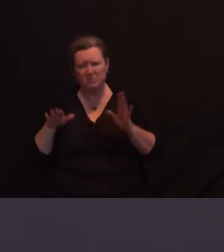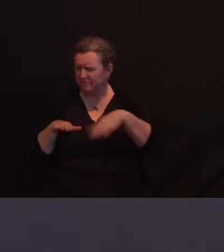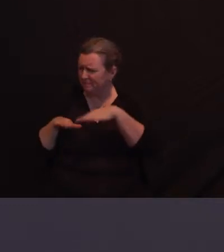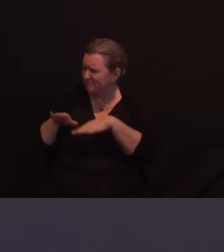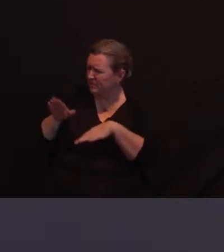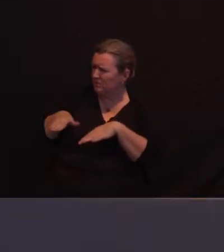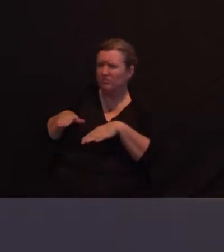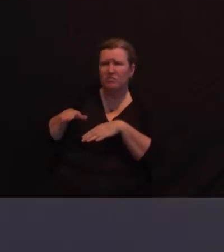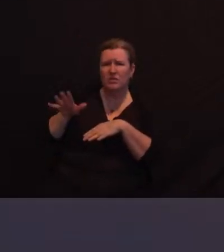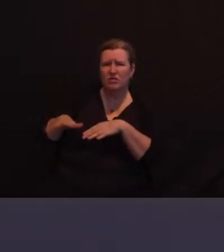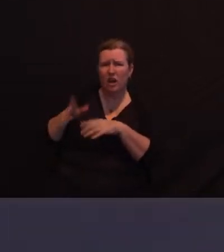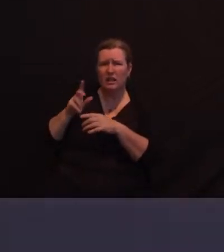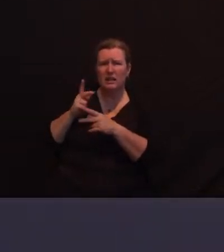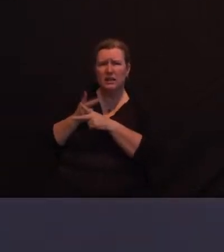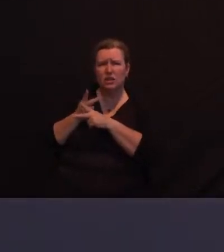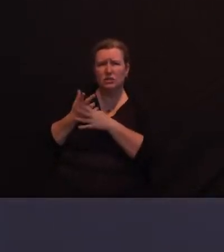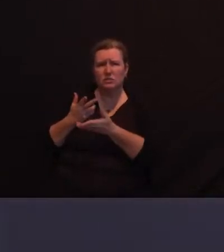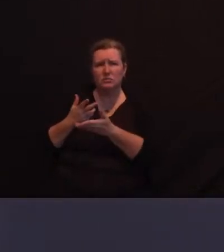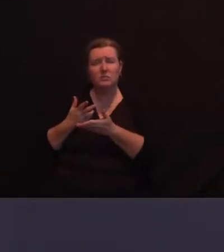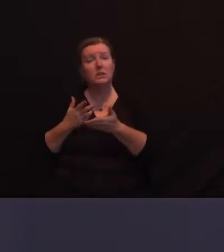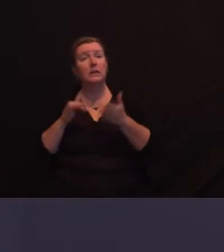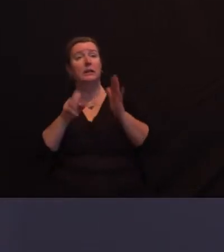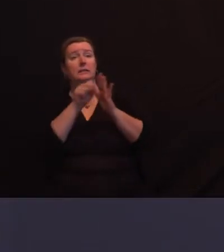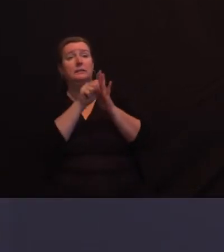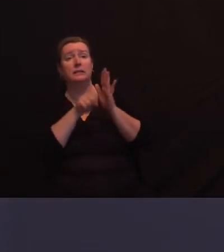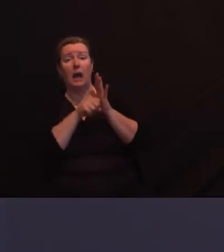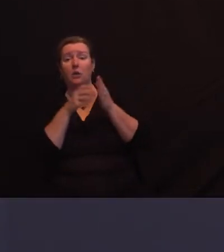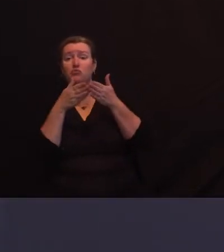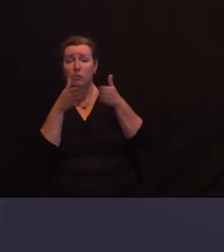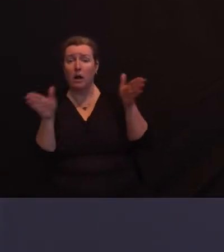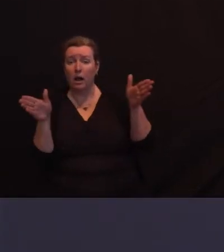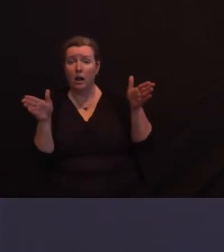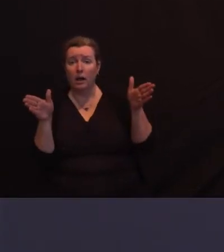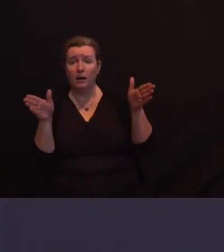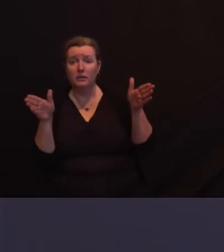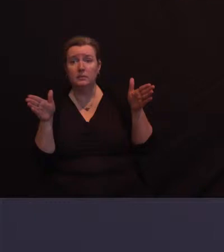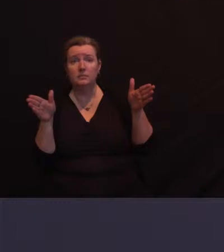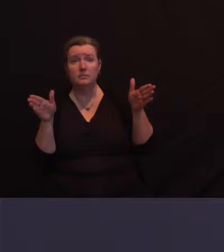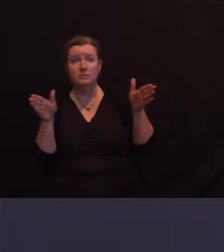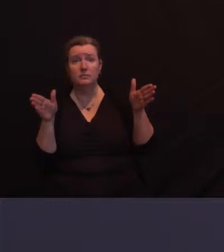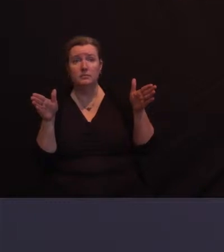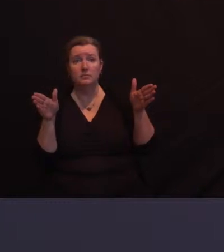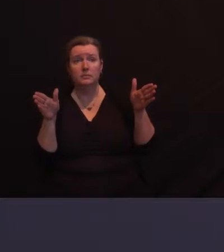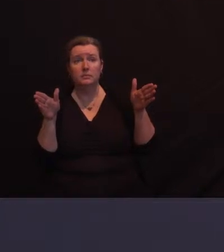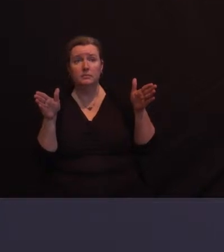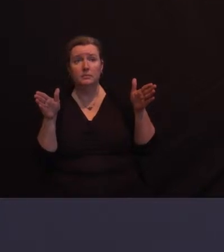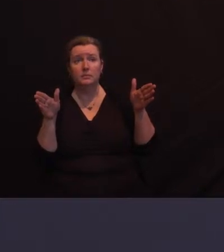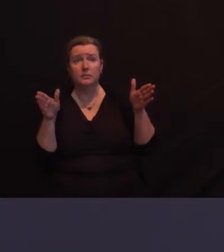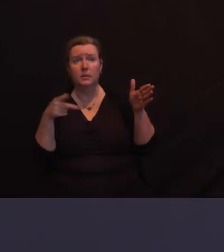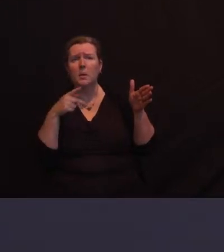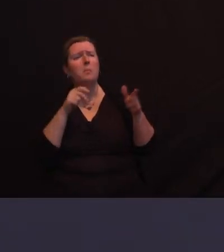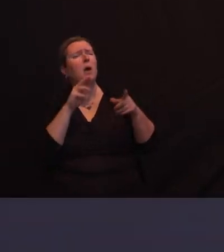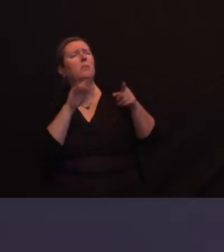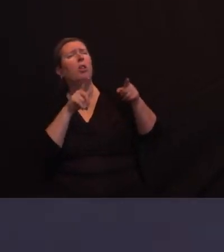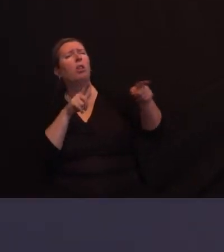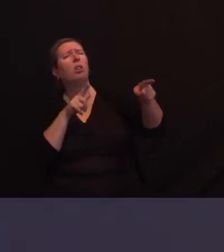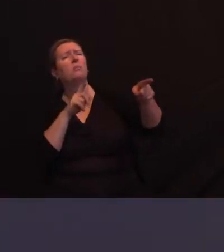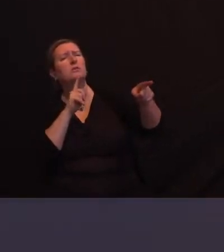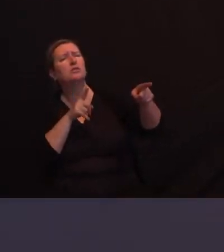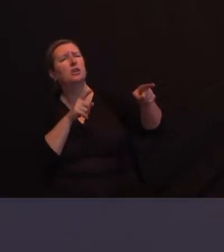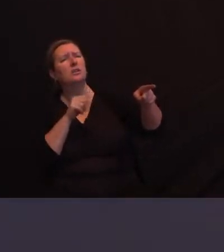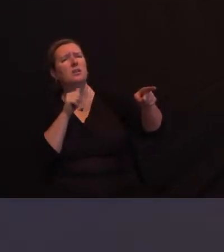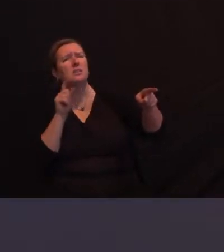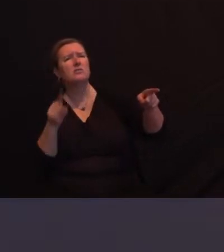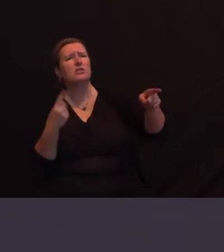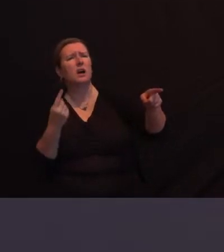statewide, right? Yeah, it's statewide. I'll confirm that, but it's statewide. Paramount, will you help us follow up on that? I want to make sure we don't have any